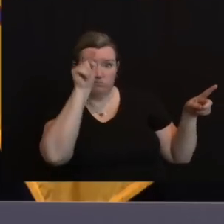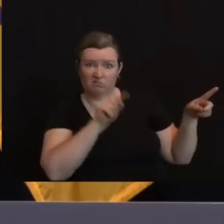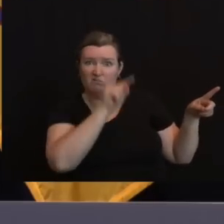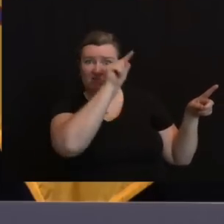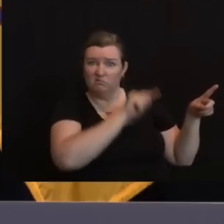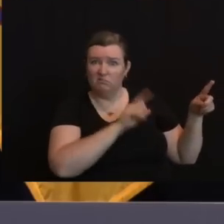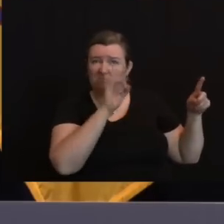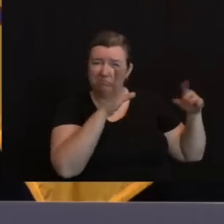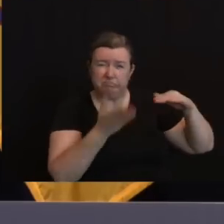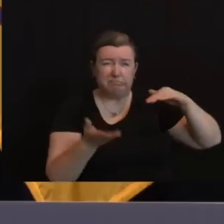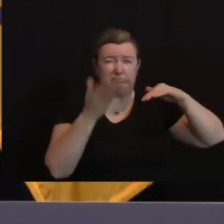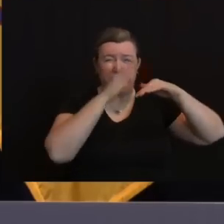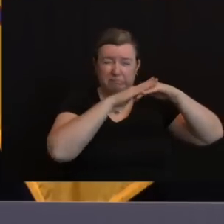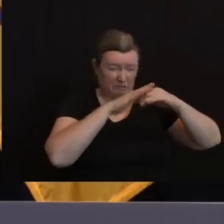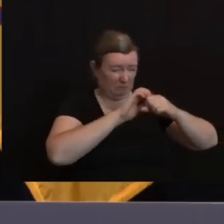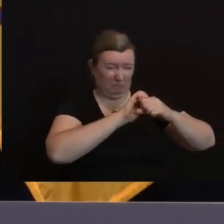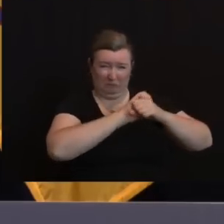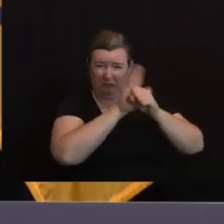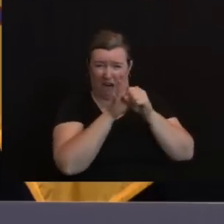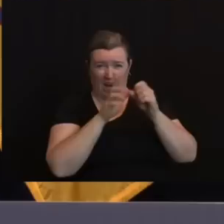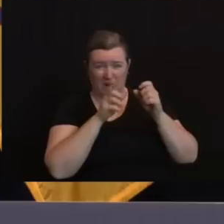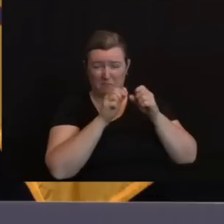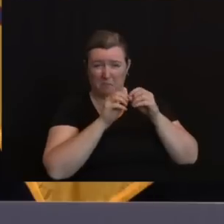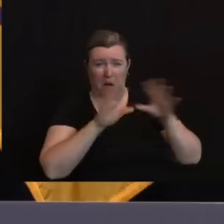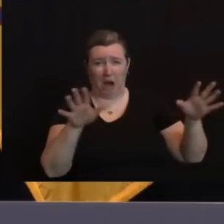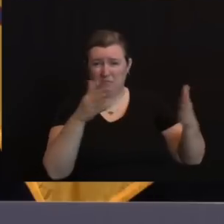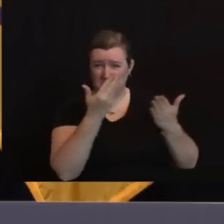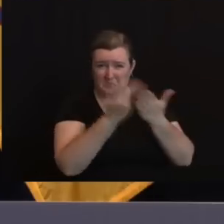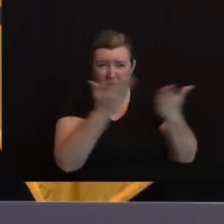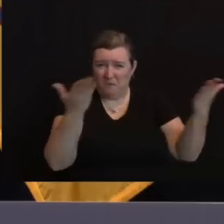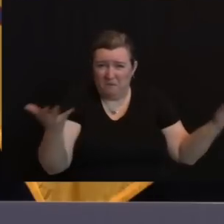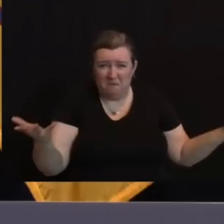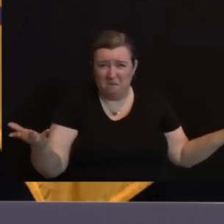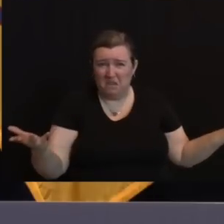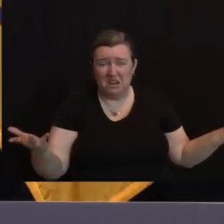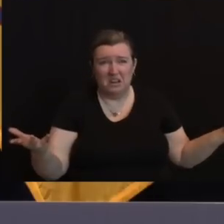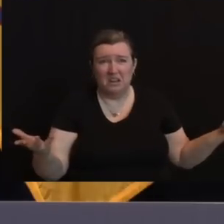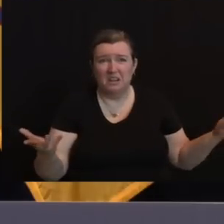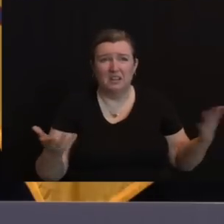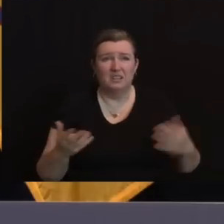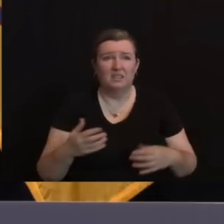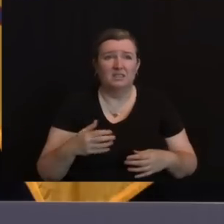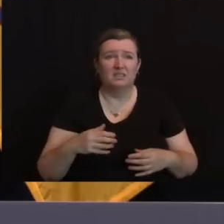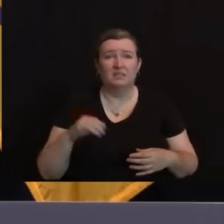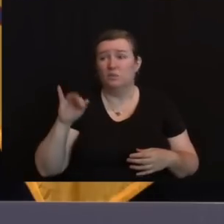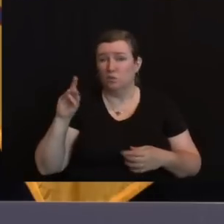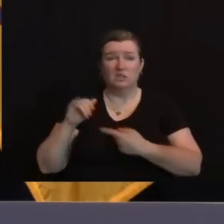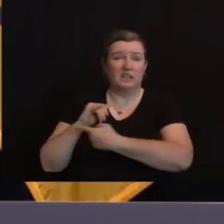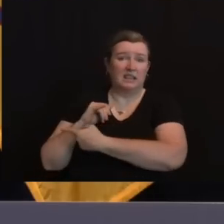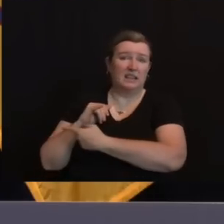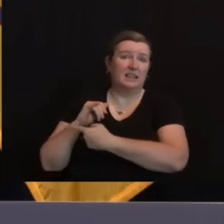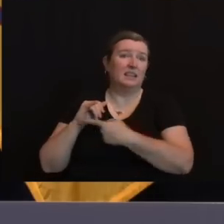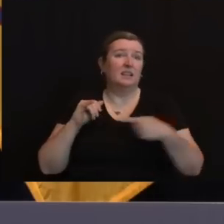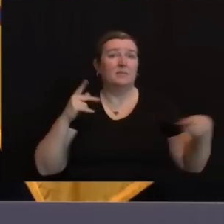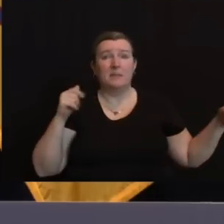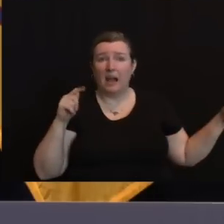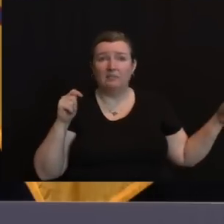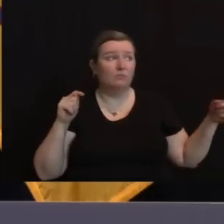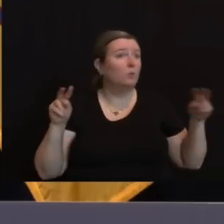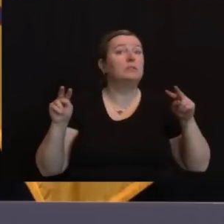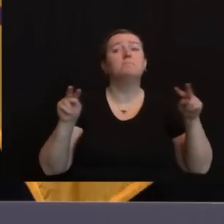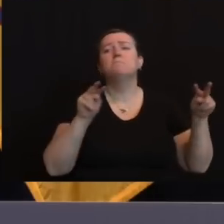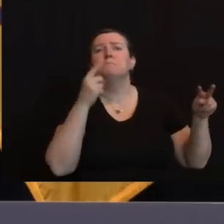case after case after case after case. So inasmuch as Judy and Pat and I are calling out the knucklehead